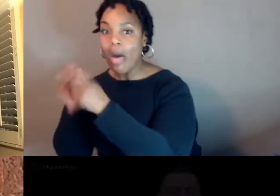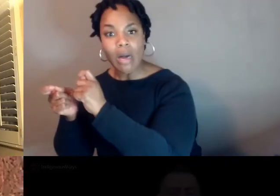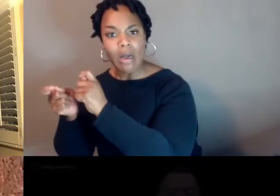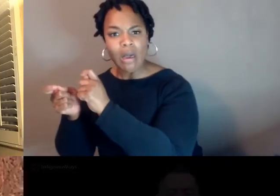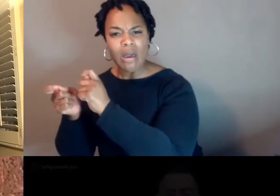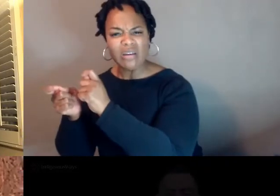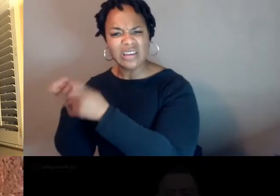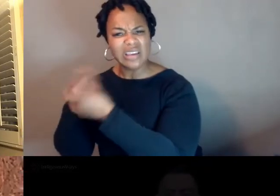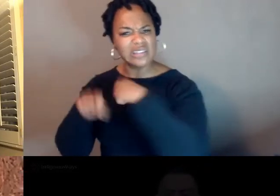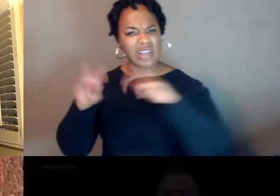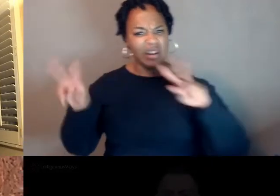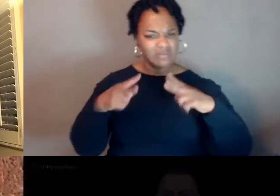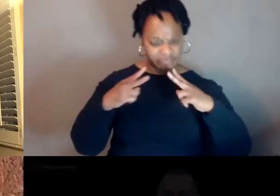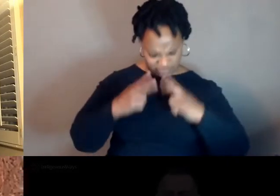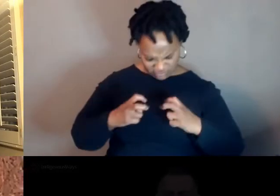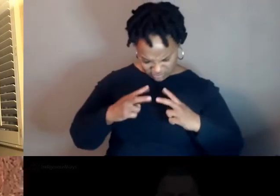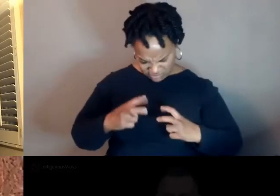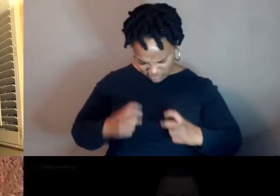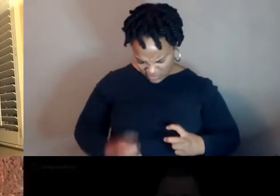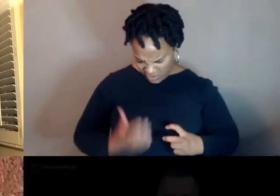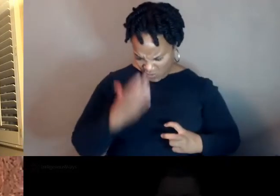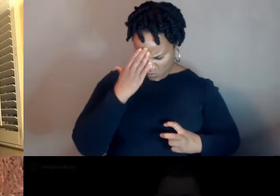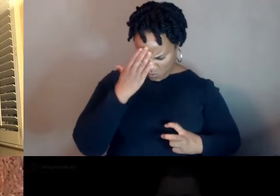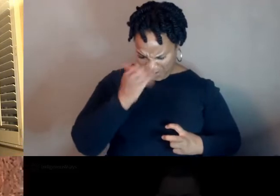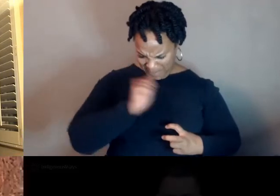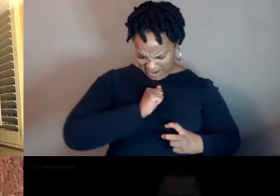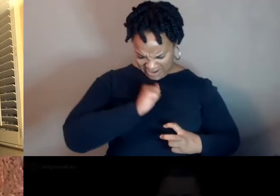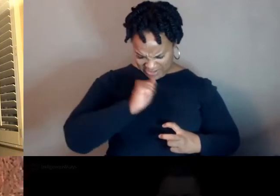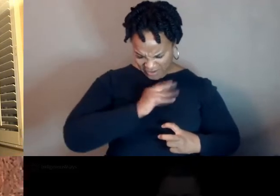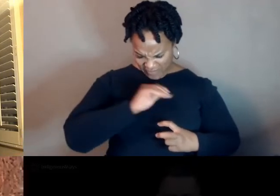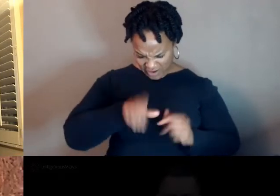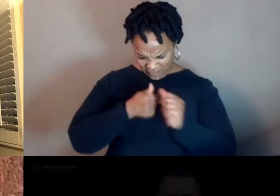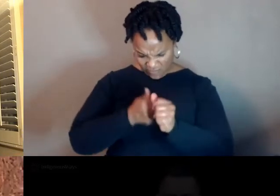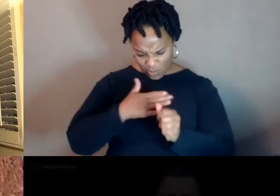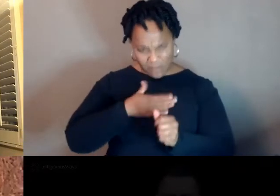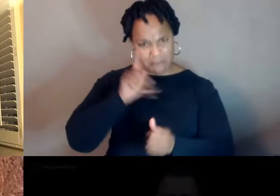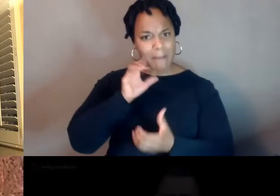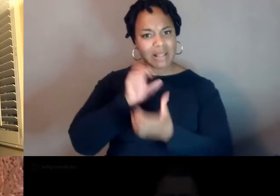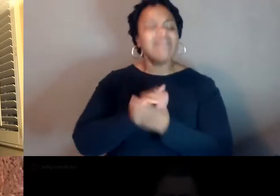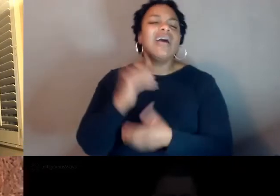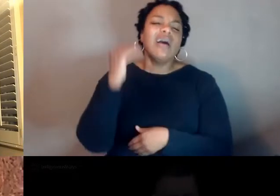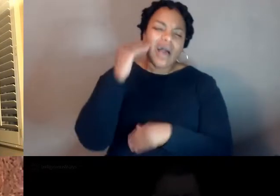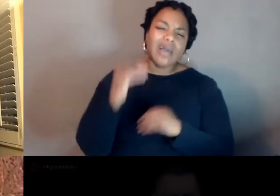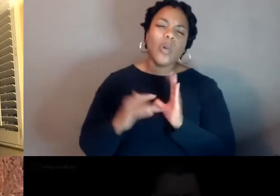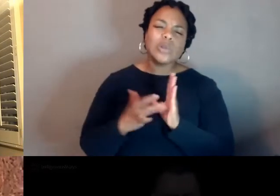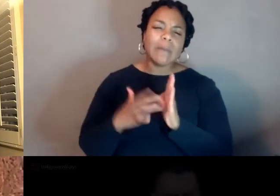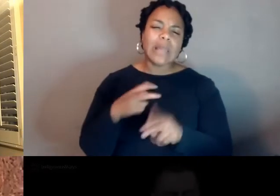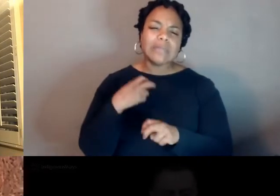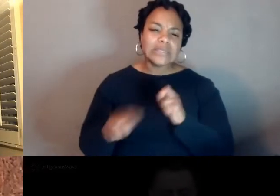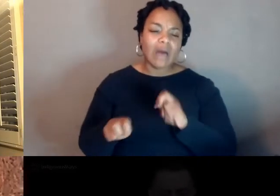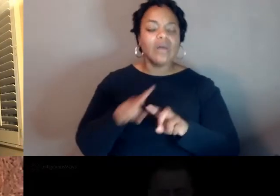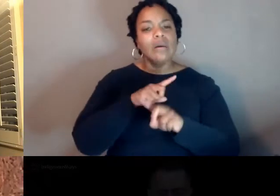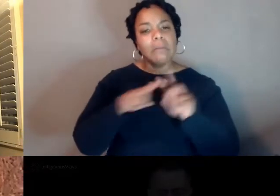yourself. And it's not always easy, but I feel comfortable